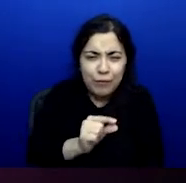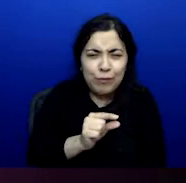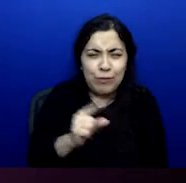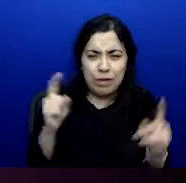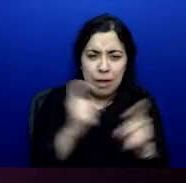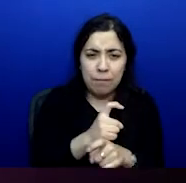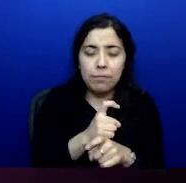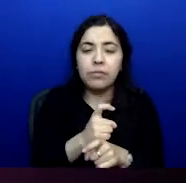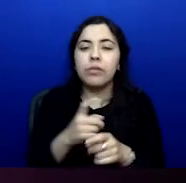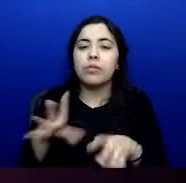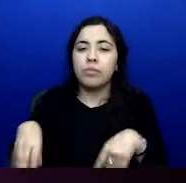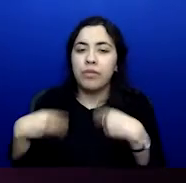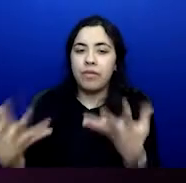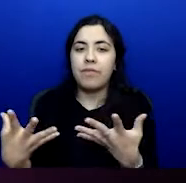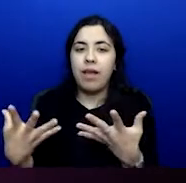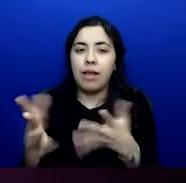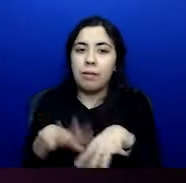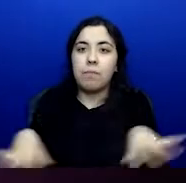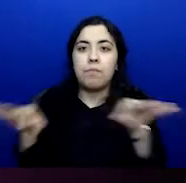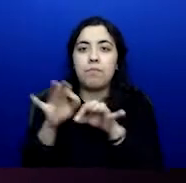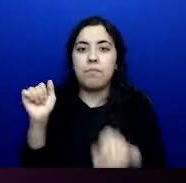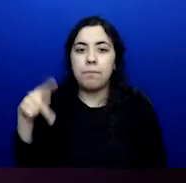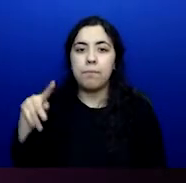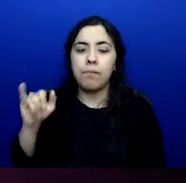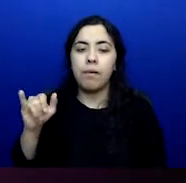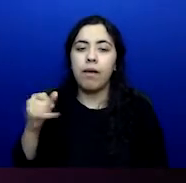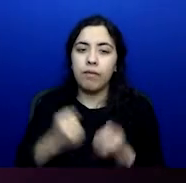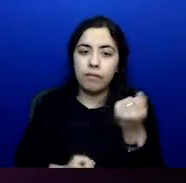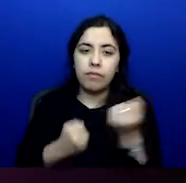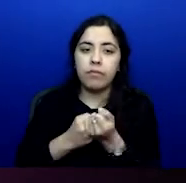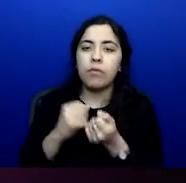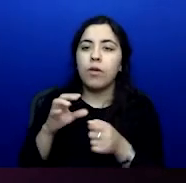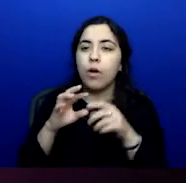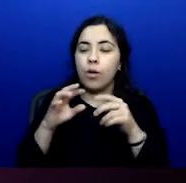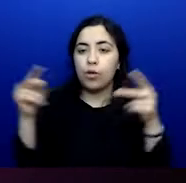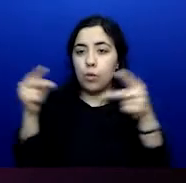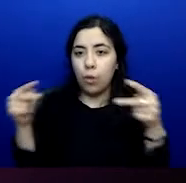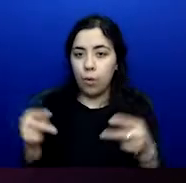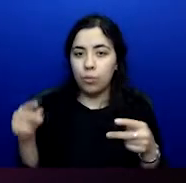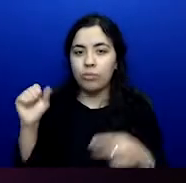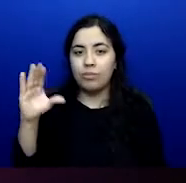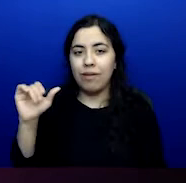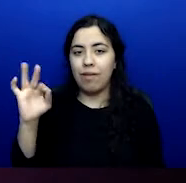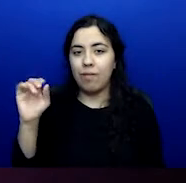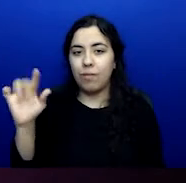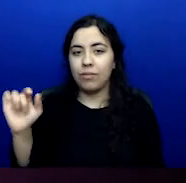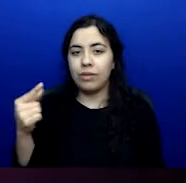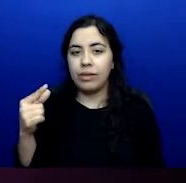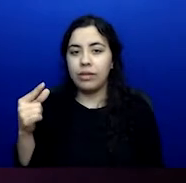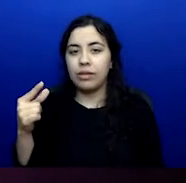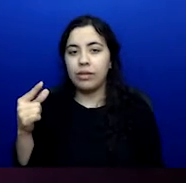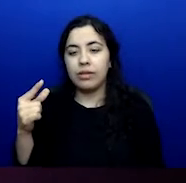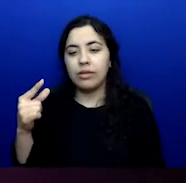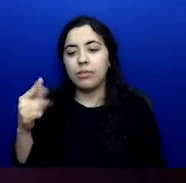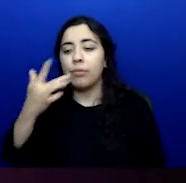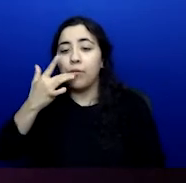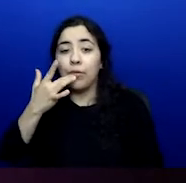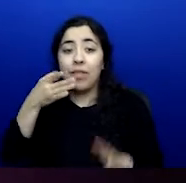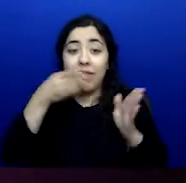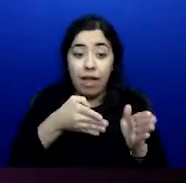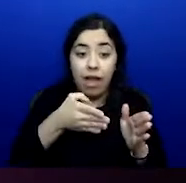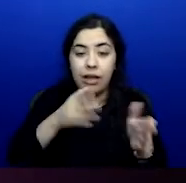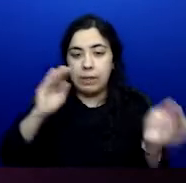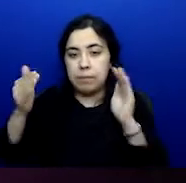imperative APIs and favoring code scaffolding over abstractions. Back in the early days of Blitz, when I